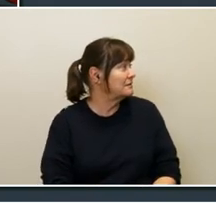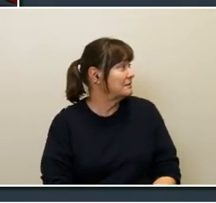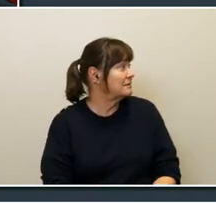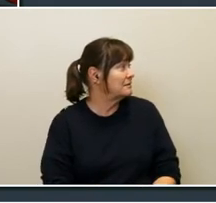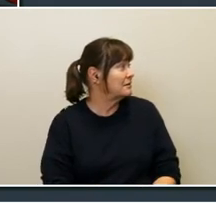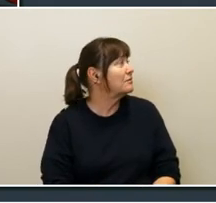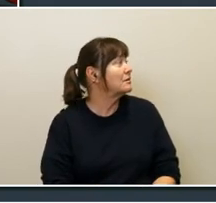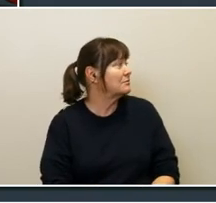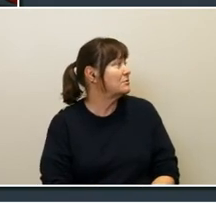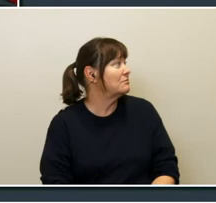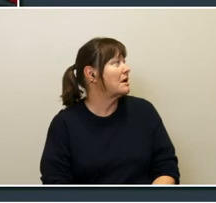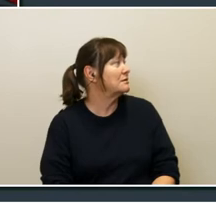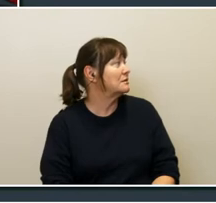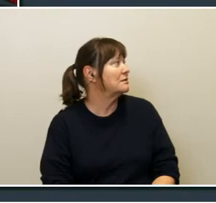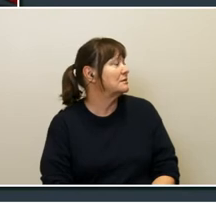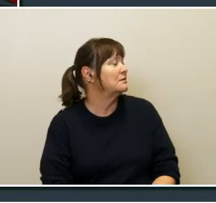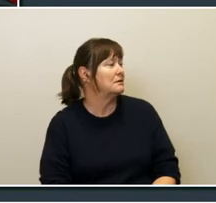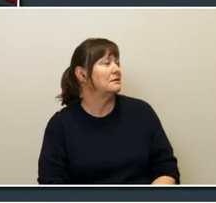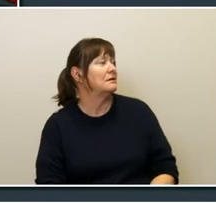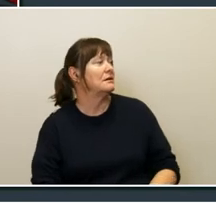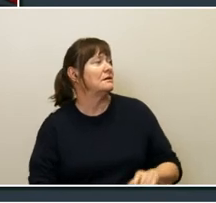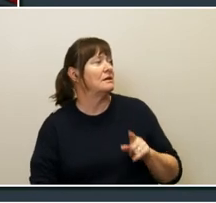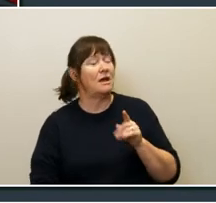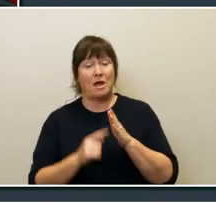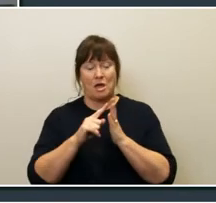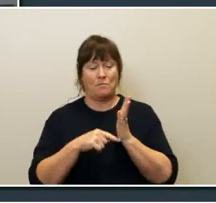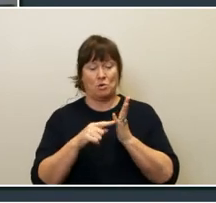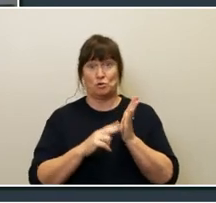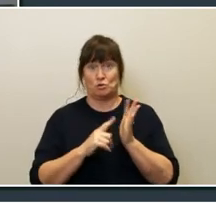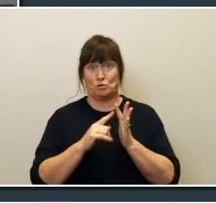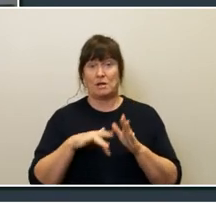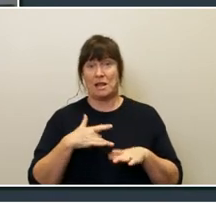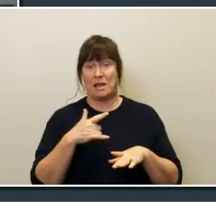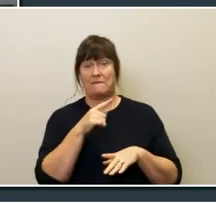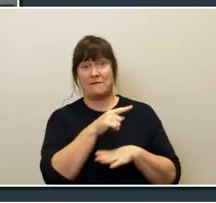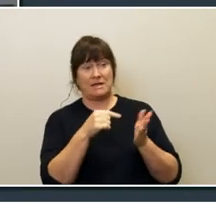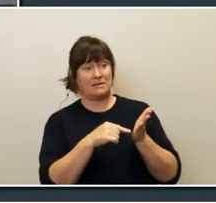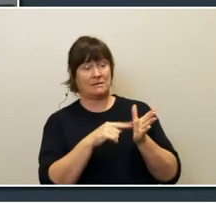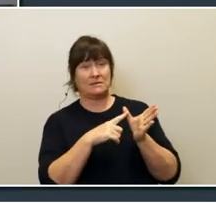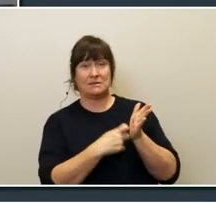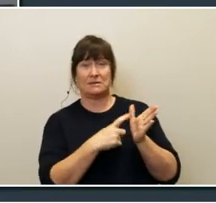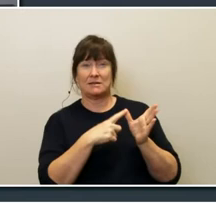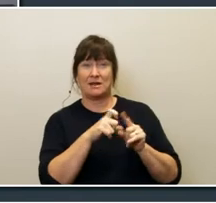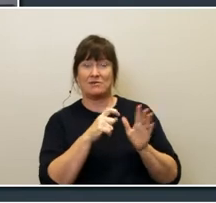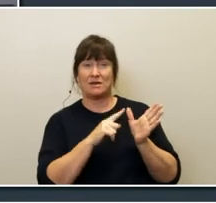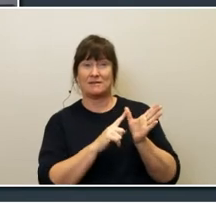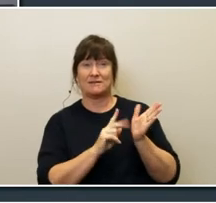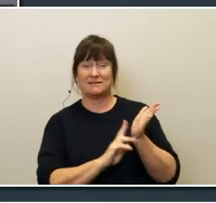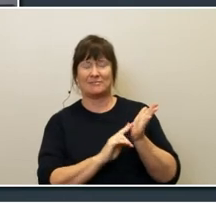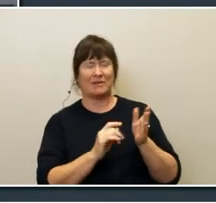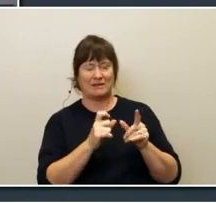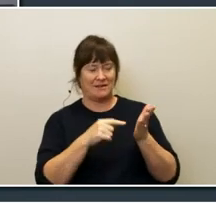Can you hear me all right? Yep, we can. I'm June Graham. I live at Taradale in the Masonic Units. That's a good plug, isn't it?